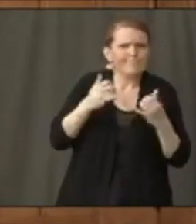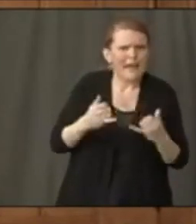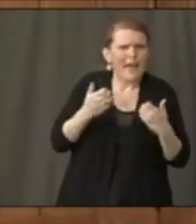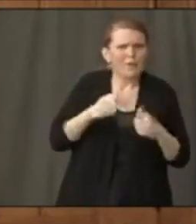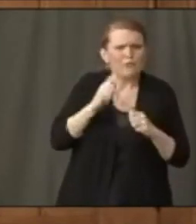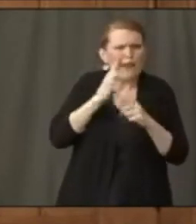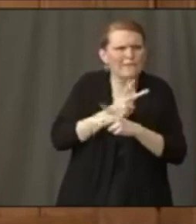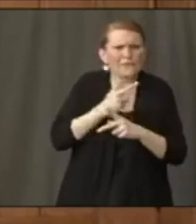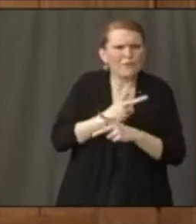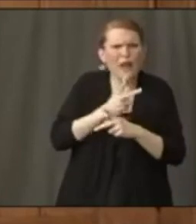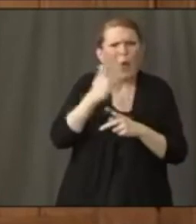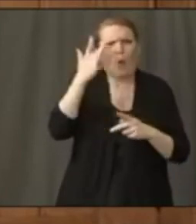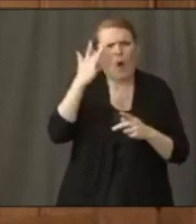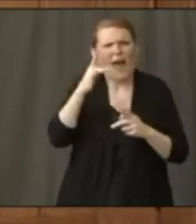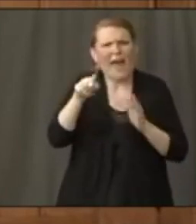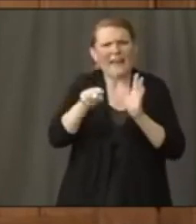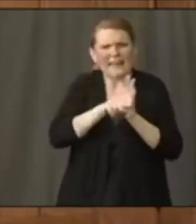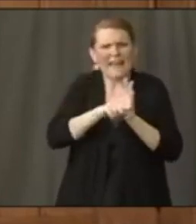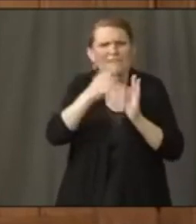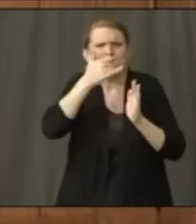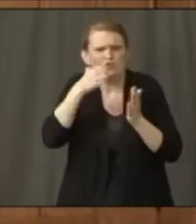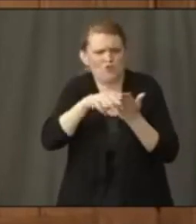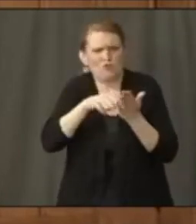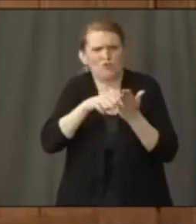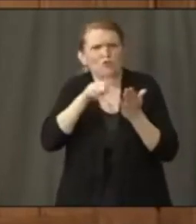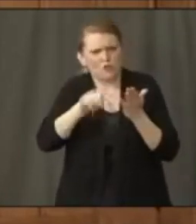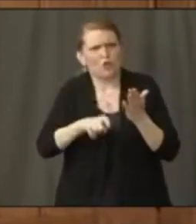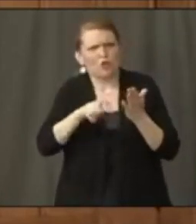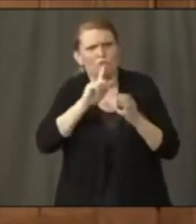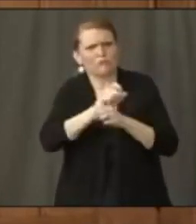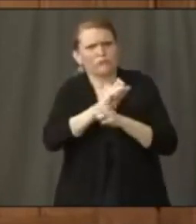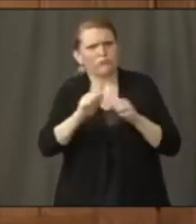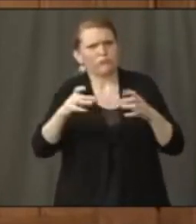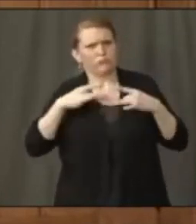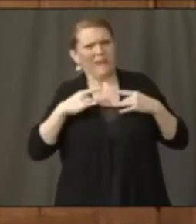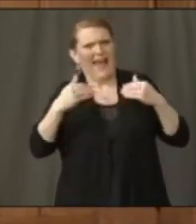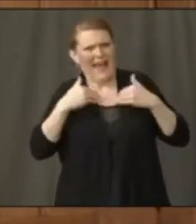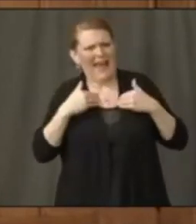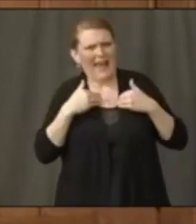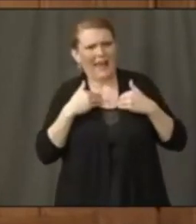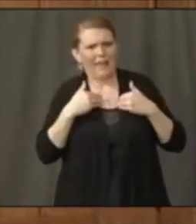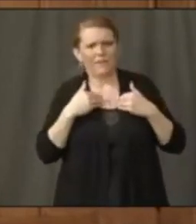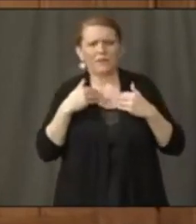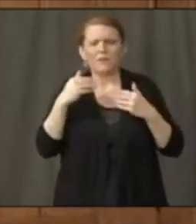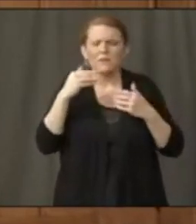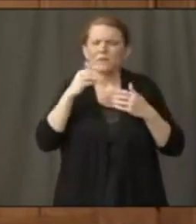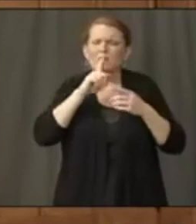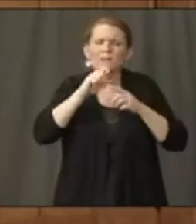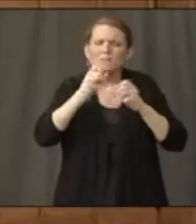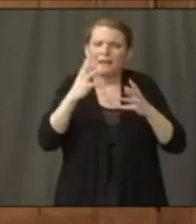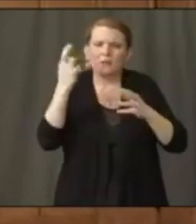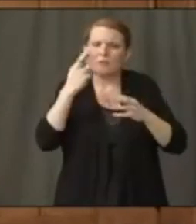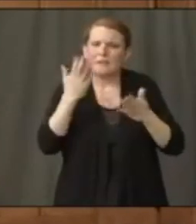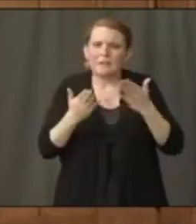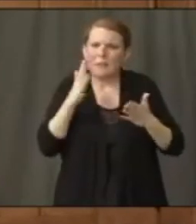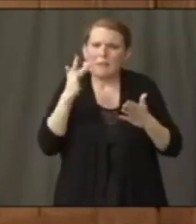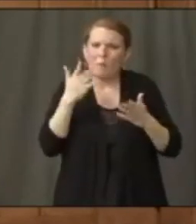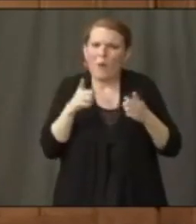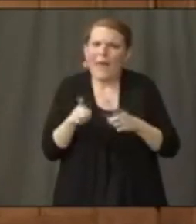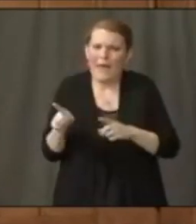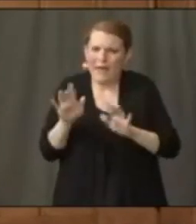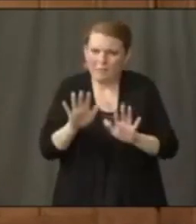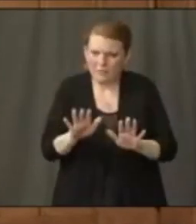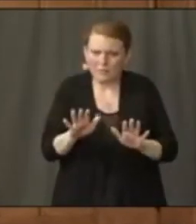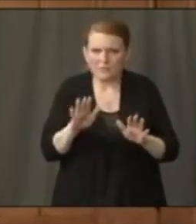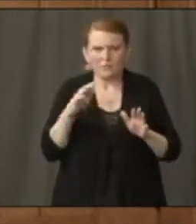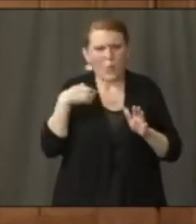but no changes at this time. That, by the way, that Abbott test is a very small percentage of the overall testing that's going on in the state